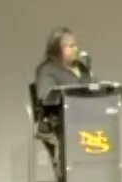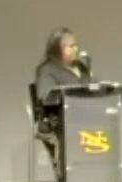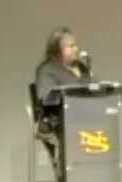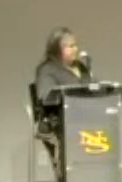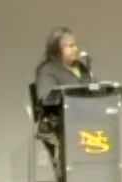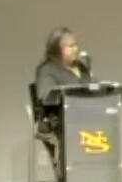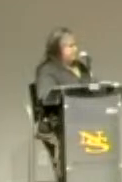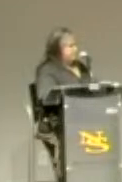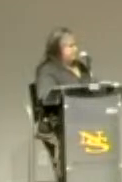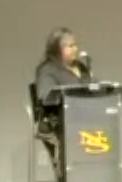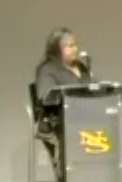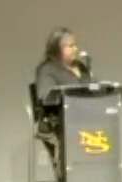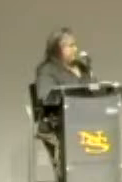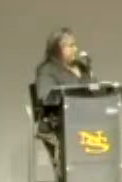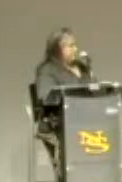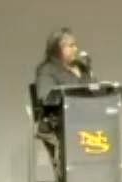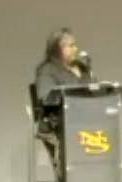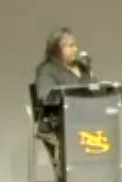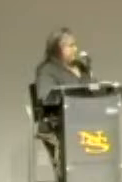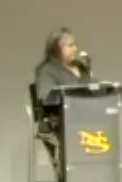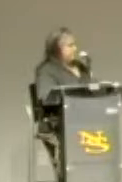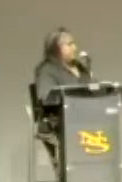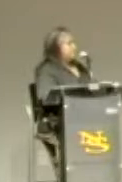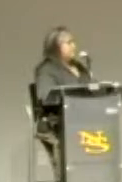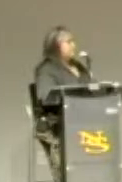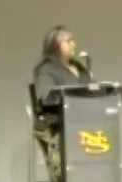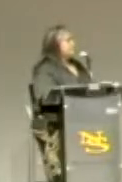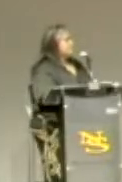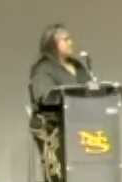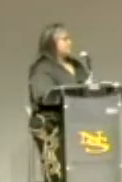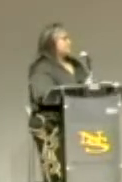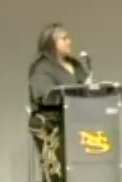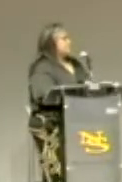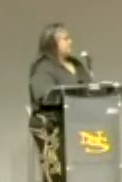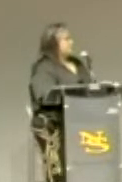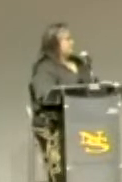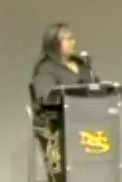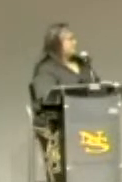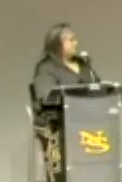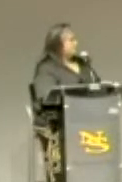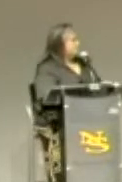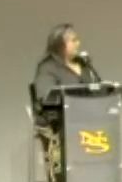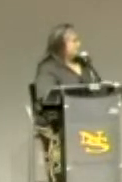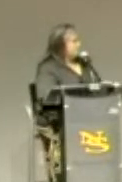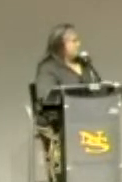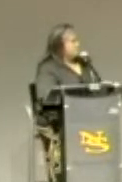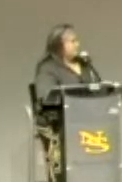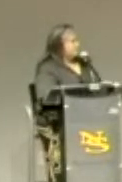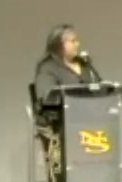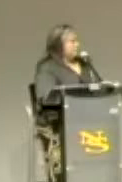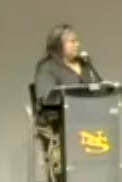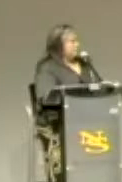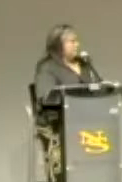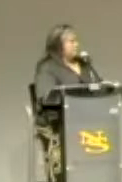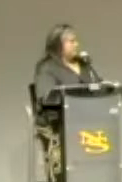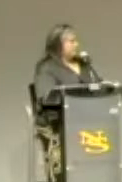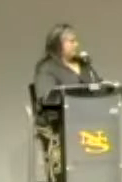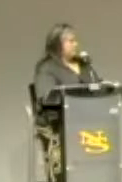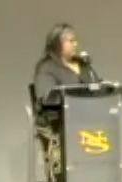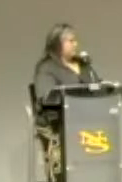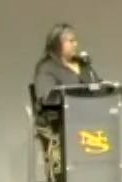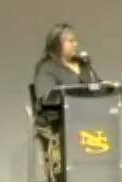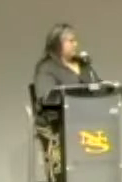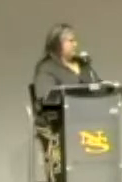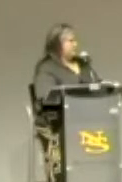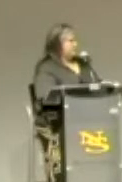that, and you know, the ability to be able to talk about pay and potentially advocate